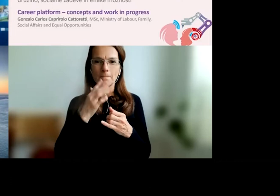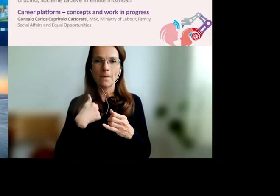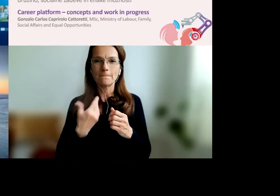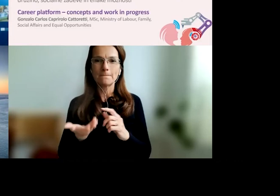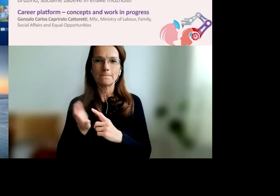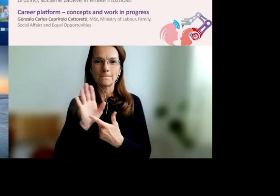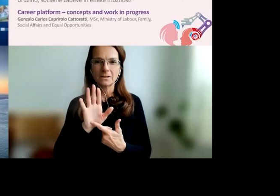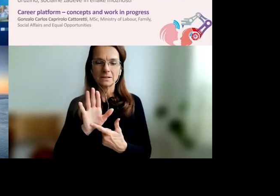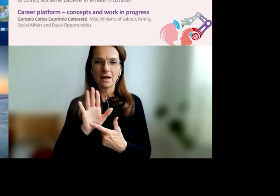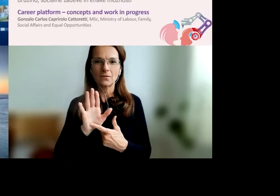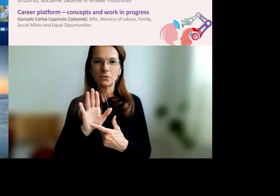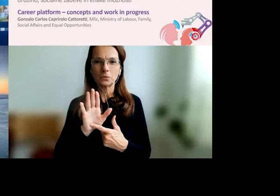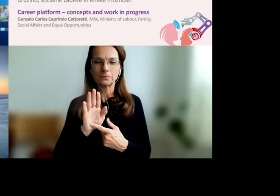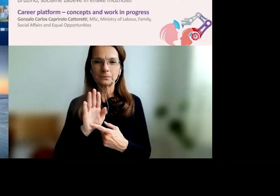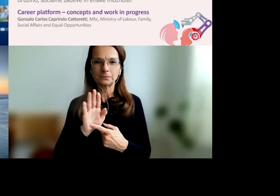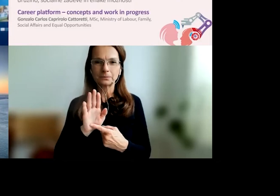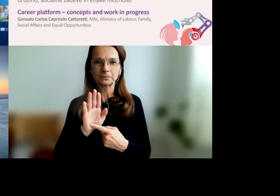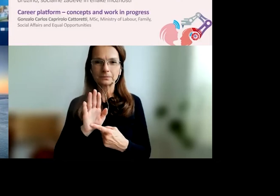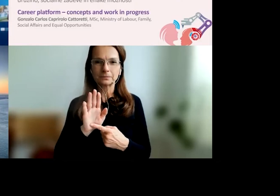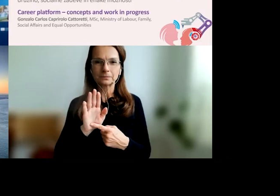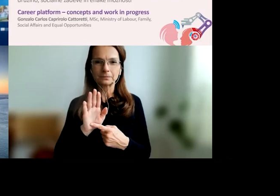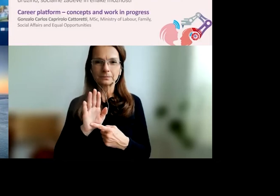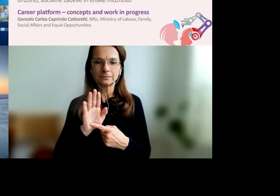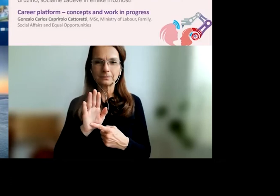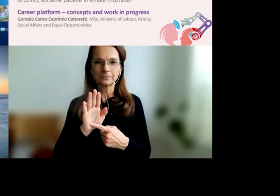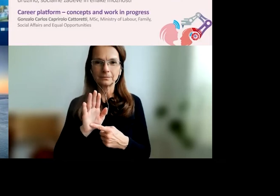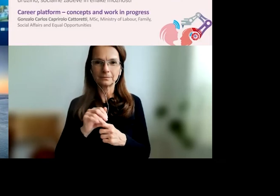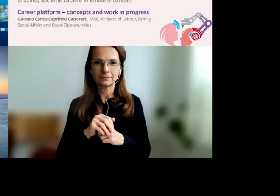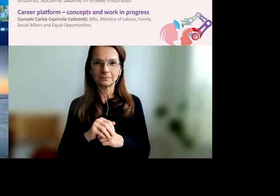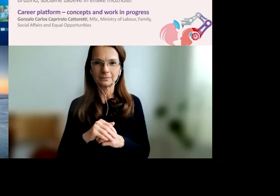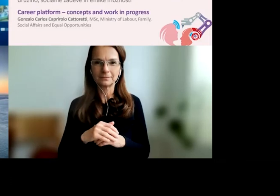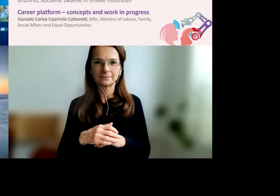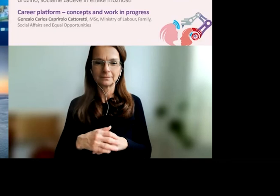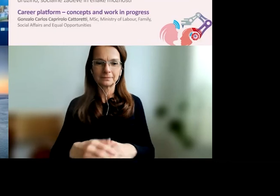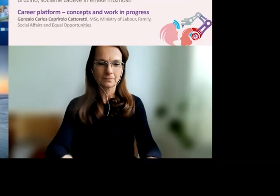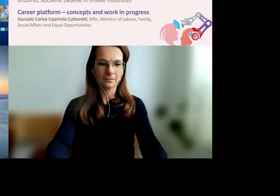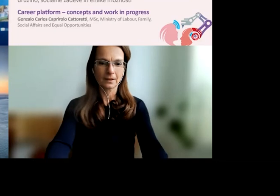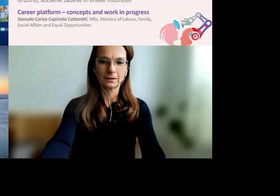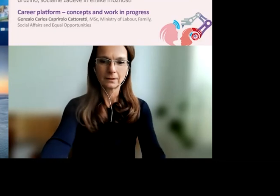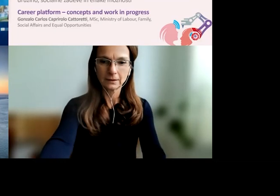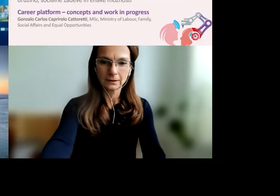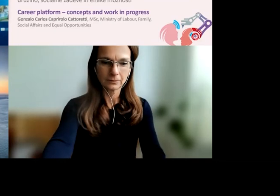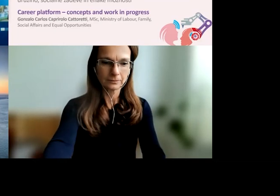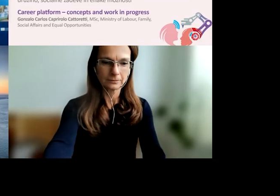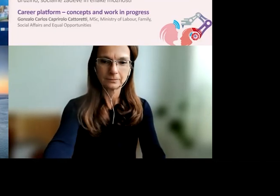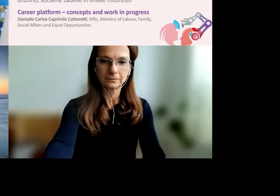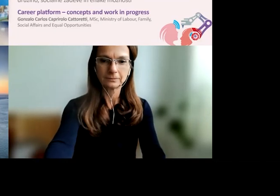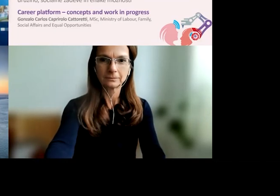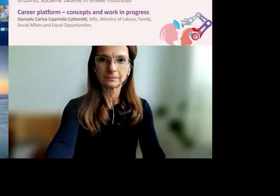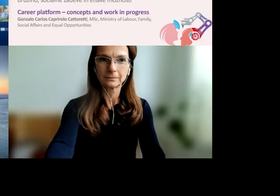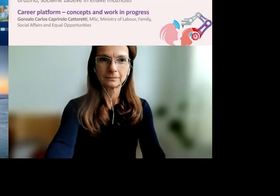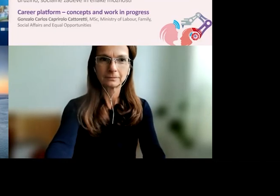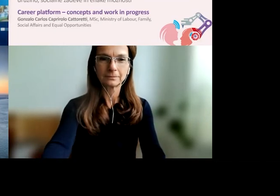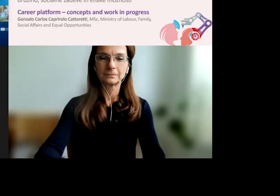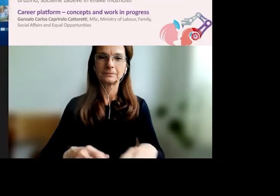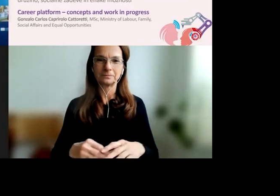inviting me Safari. to take part at this forum. Now I'm Buongiorno, going presentata. to Yeah,